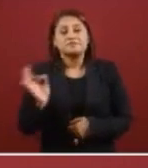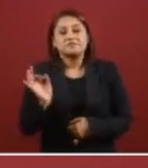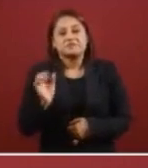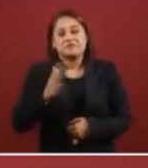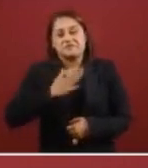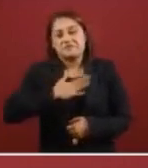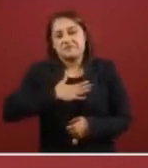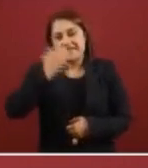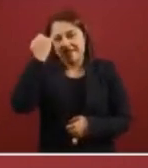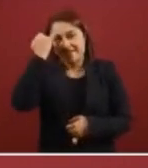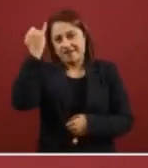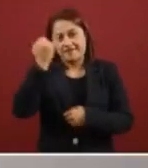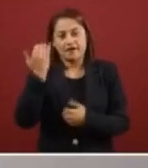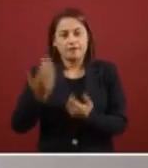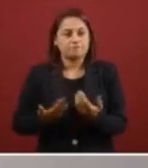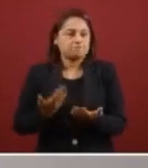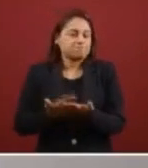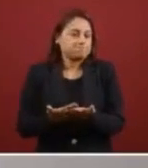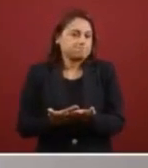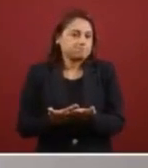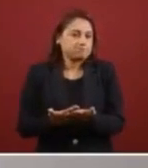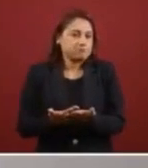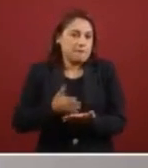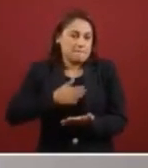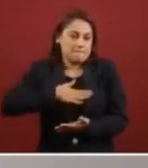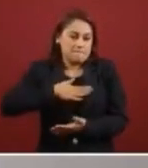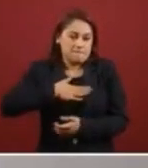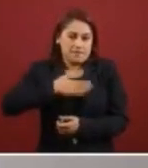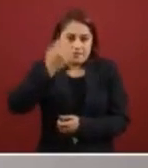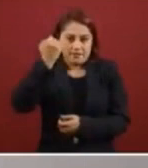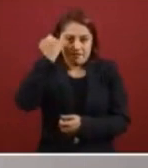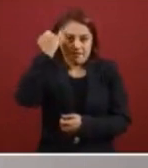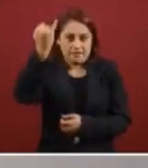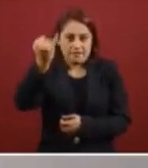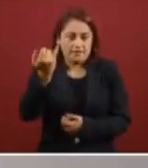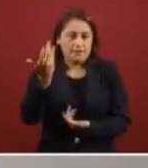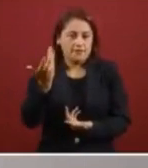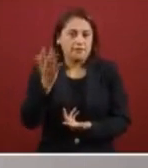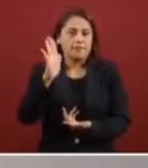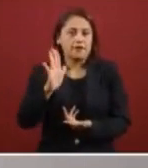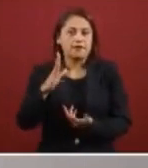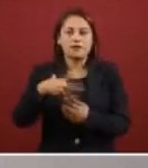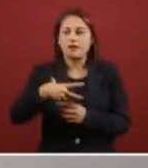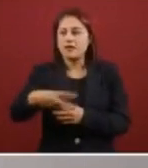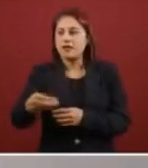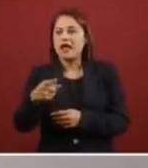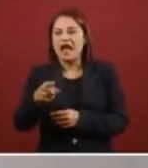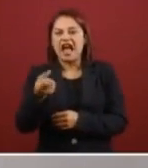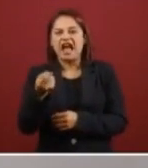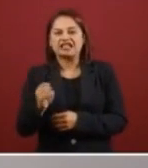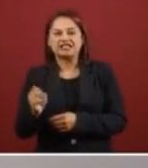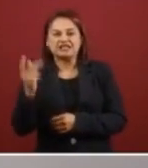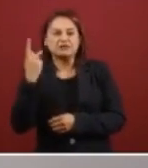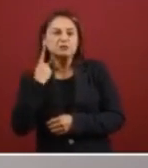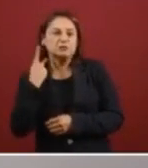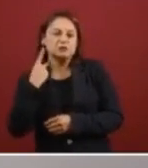a political position. And no. Los hijos